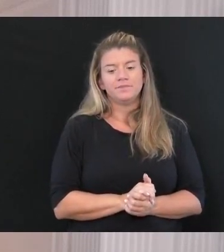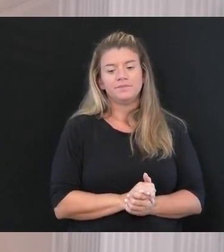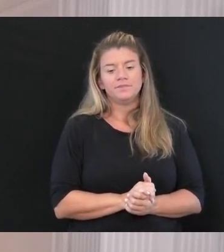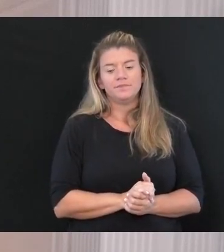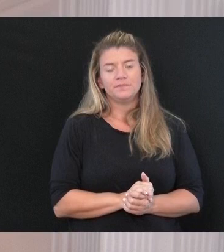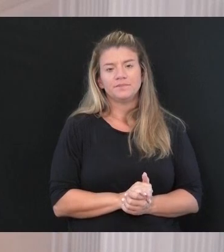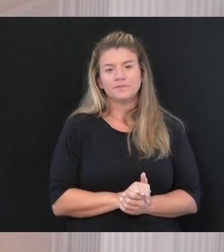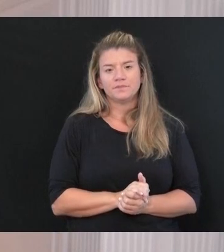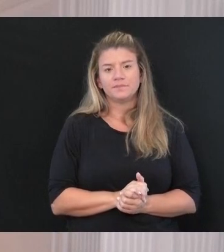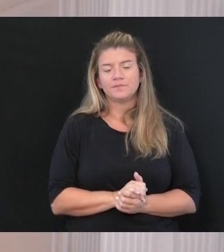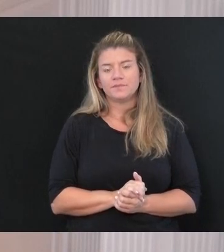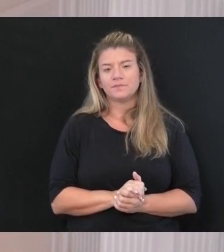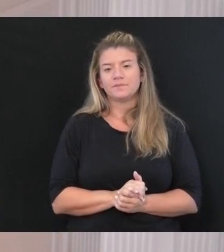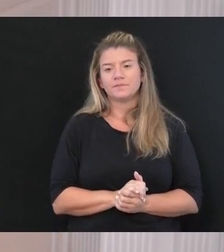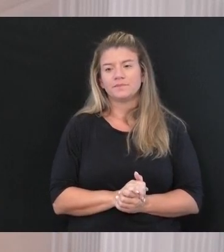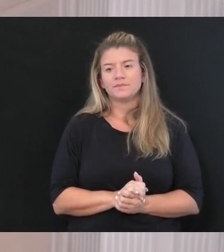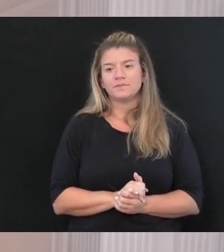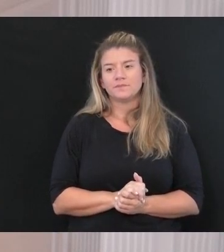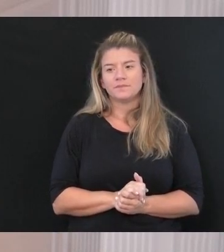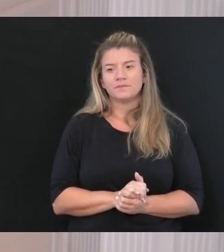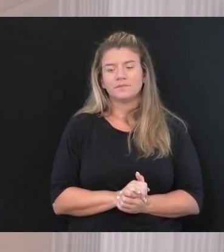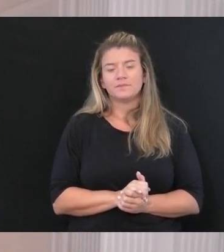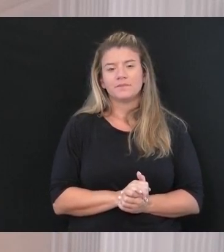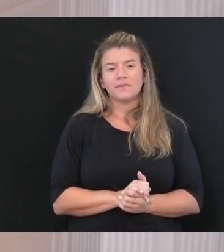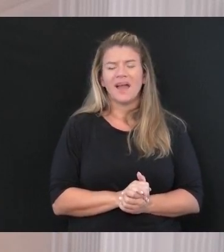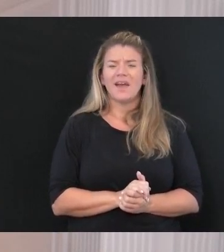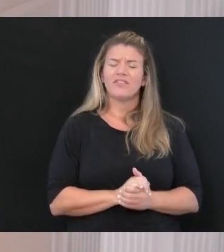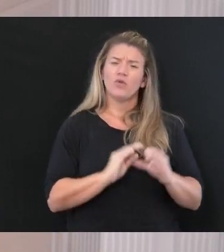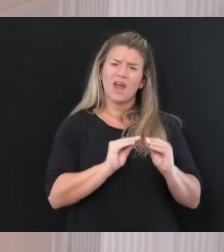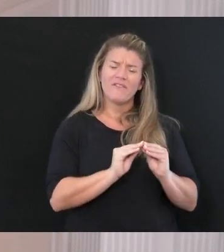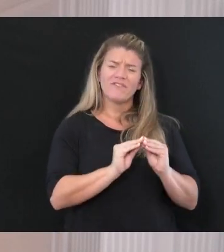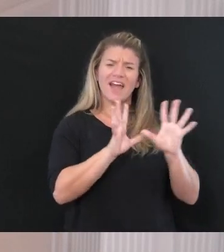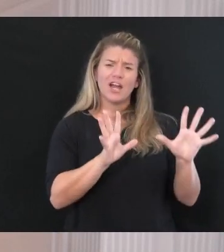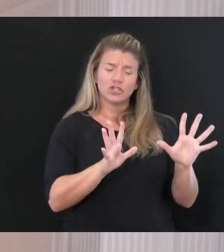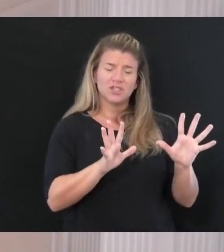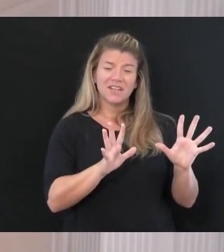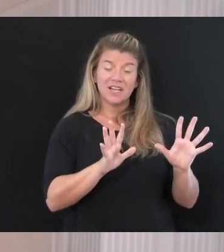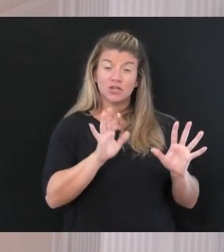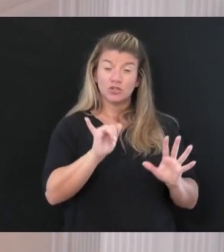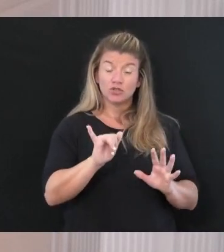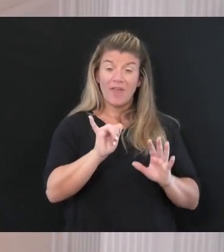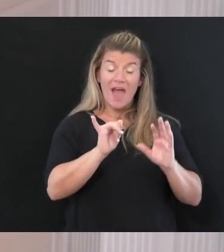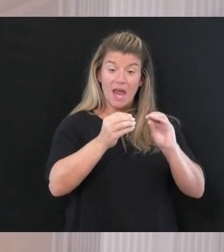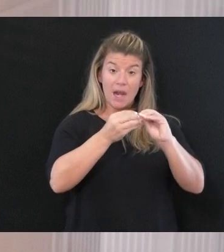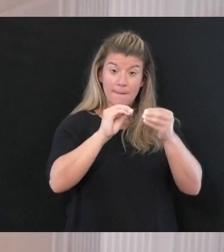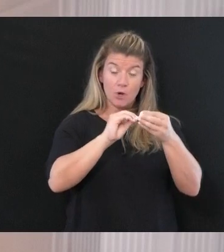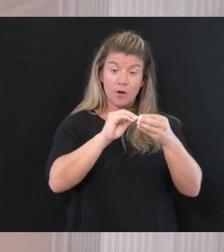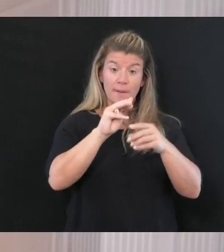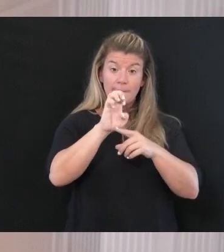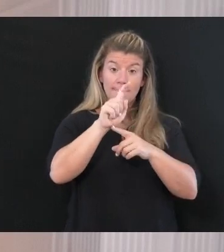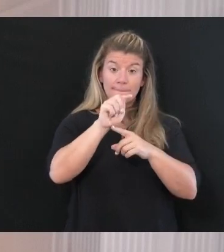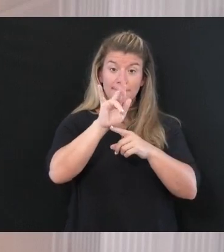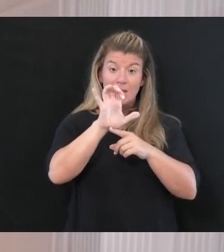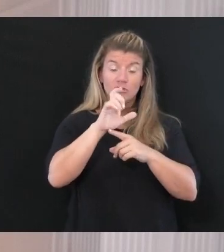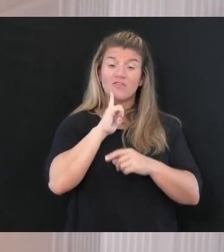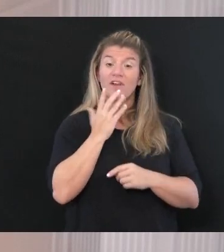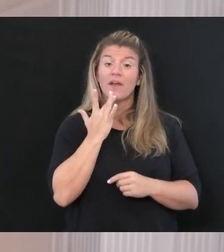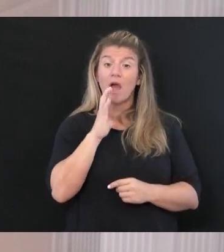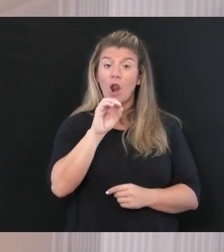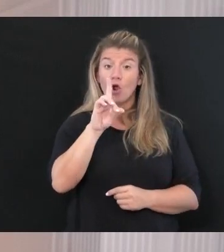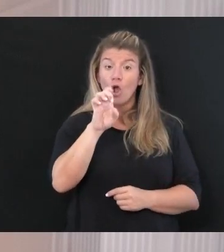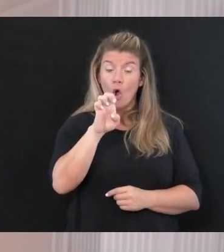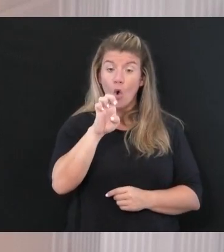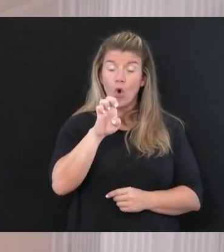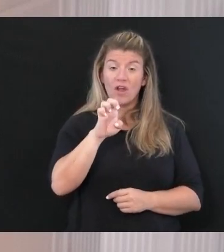Two clarifications, and then I'll get to the question. One is the metric for the color codes the 7-day